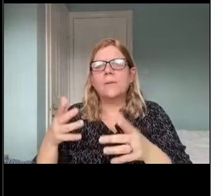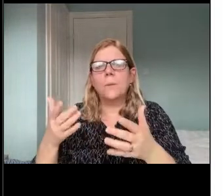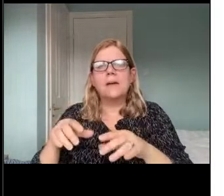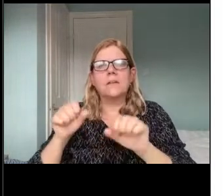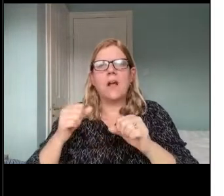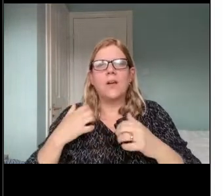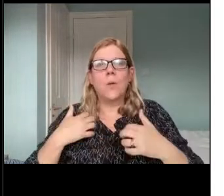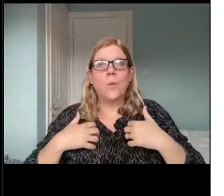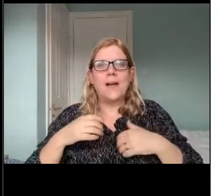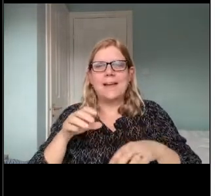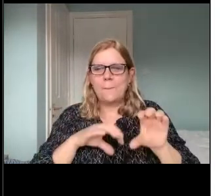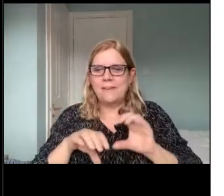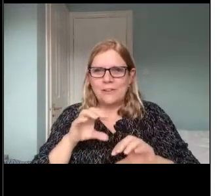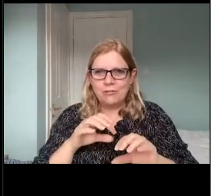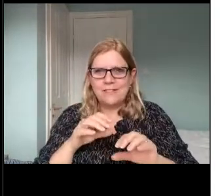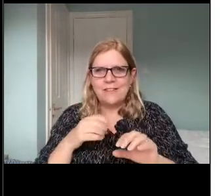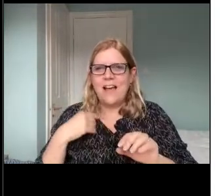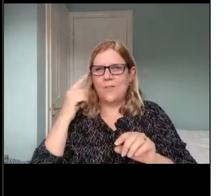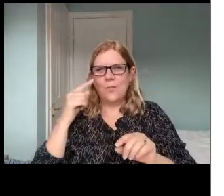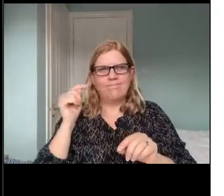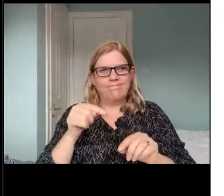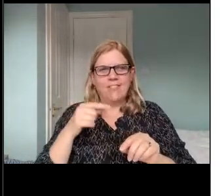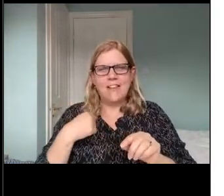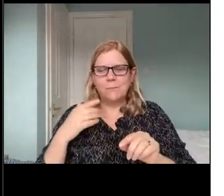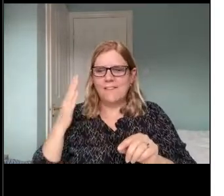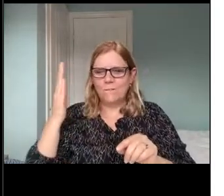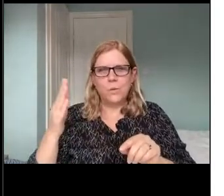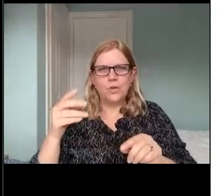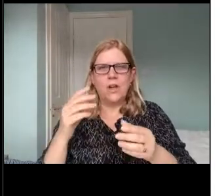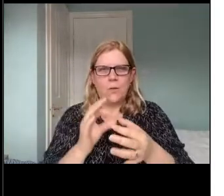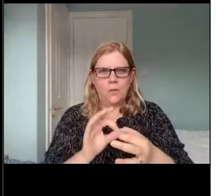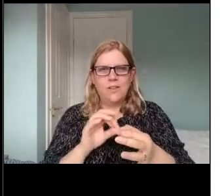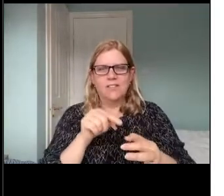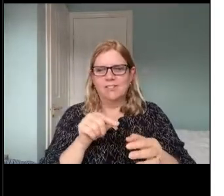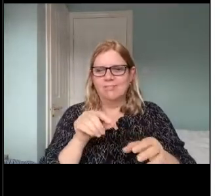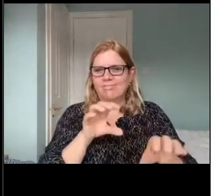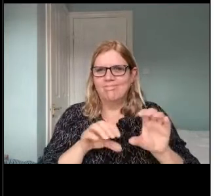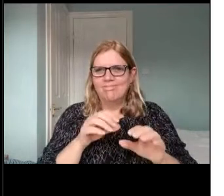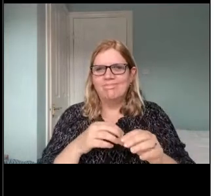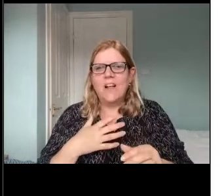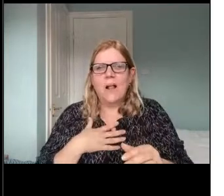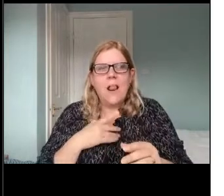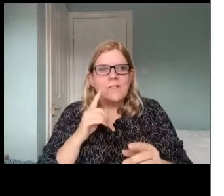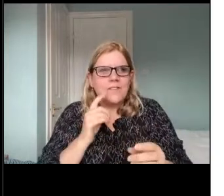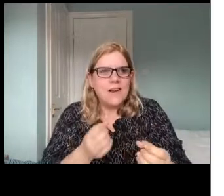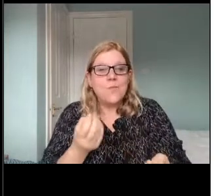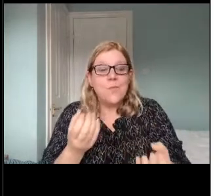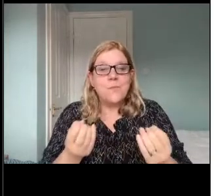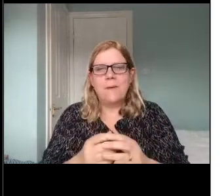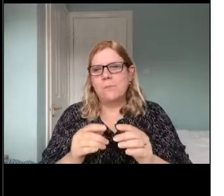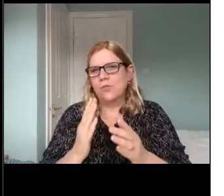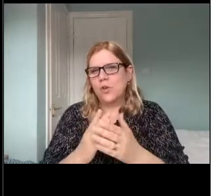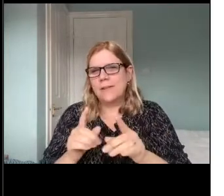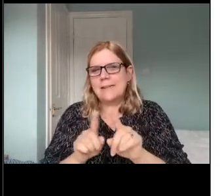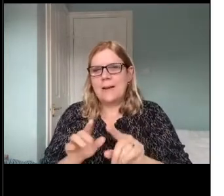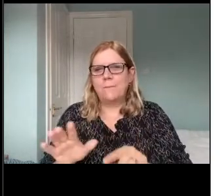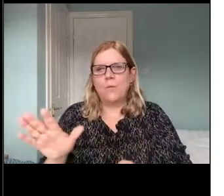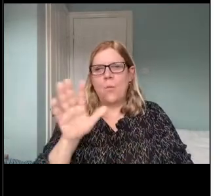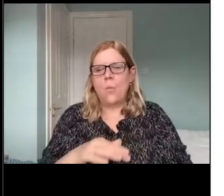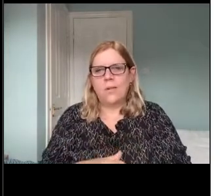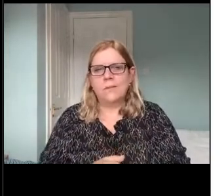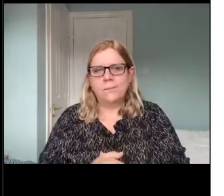I went to a deaf school, and that's where I developed an interest in chemistry and science. And I knew that my future was going to be involving